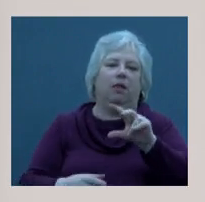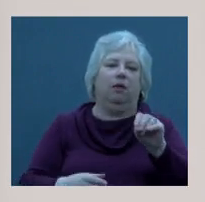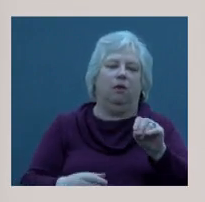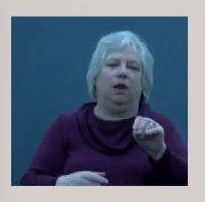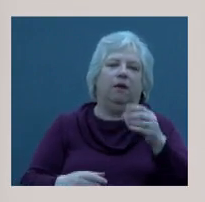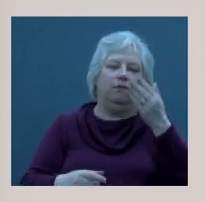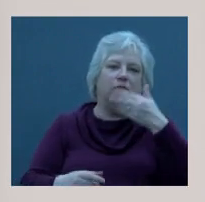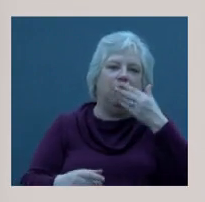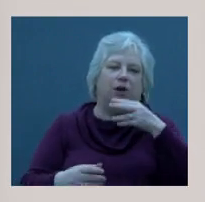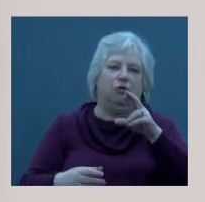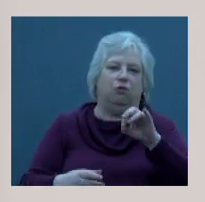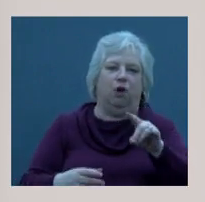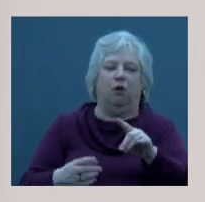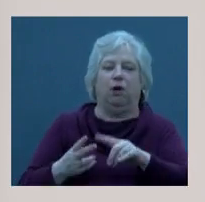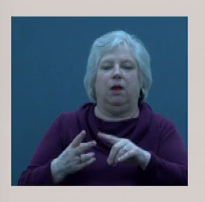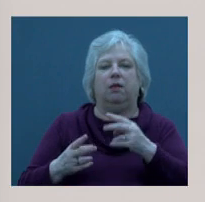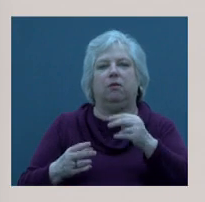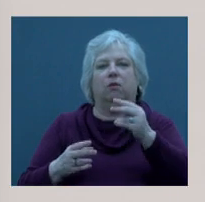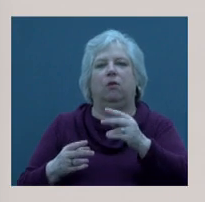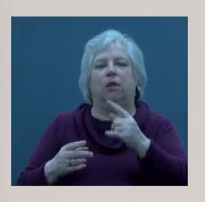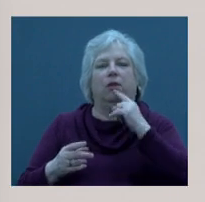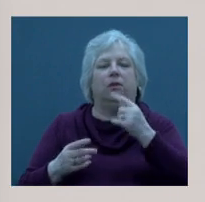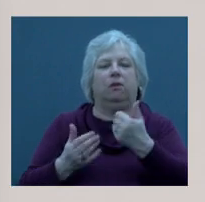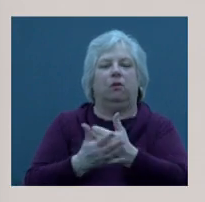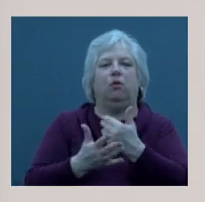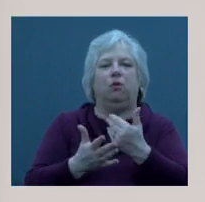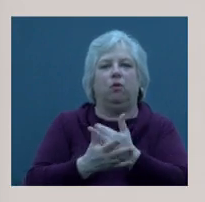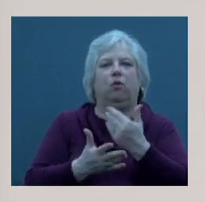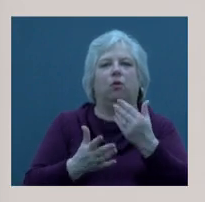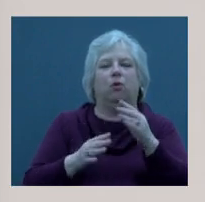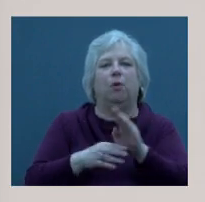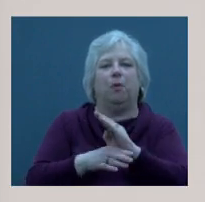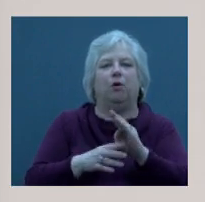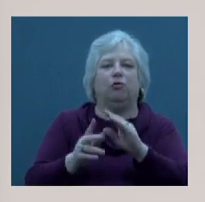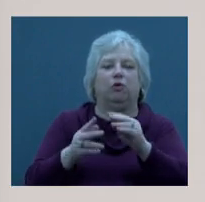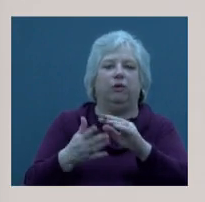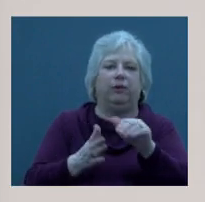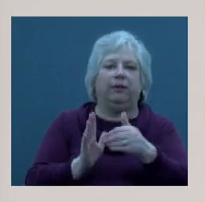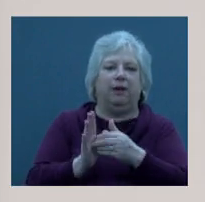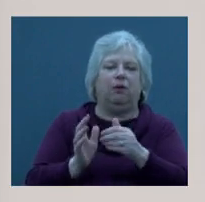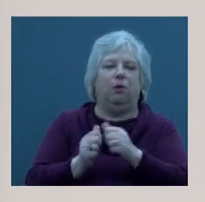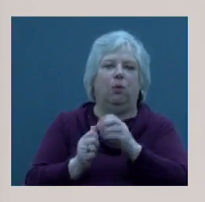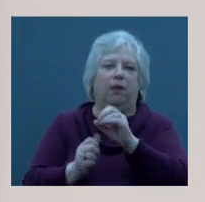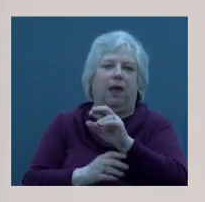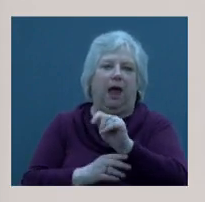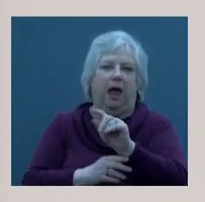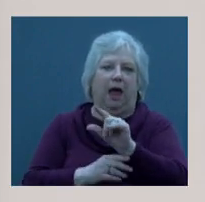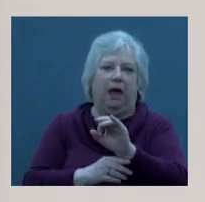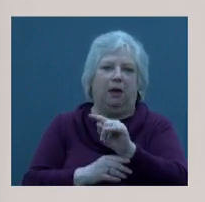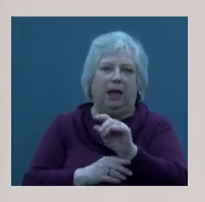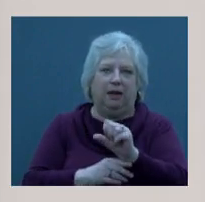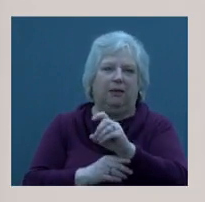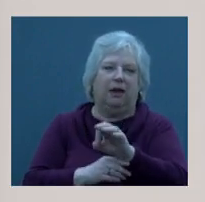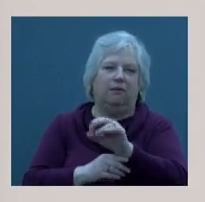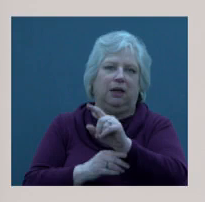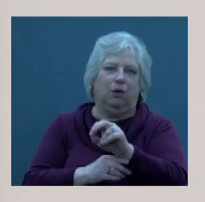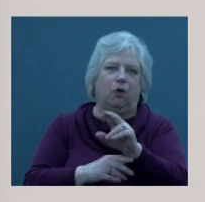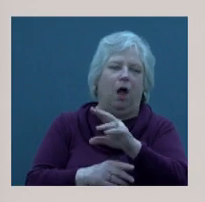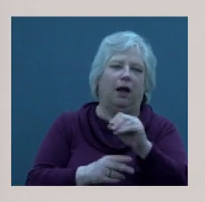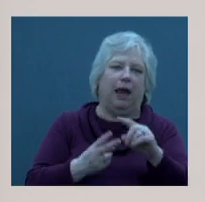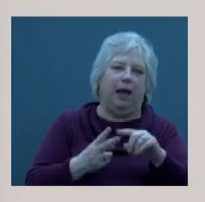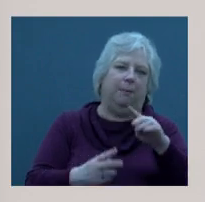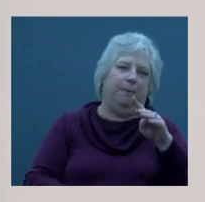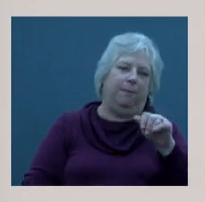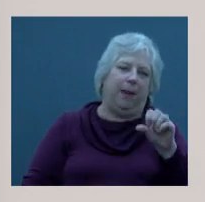the northwest is the recently developed commercial center anchored by the Bass Pro and the outlets of Little Rock. This use, which is